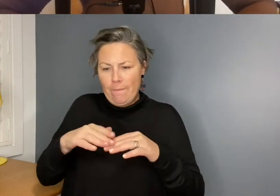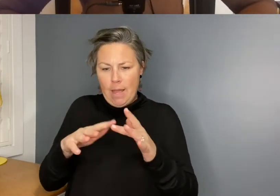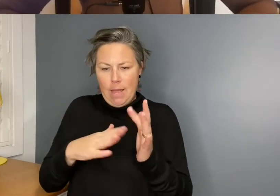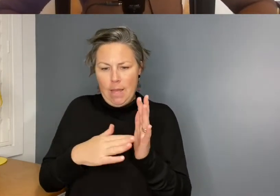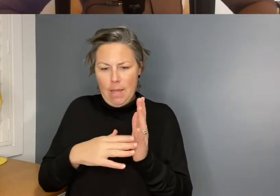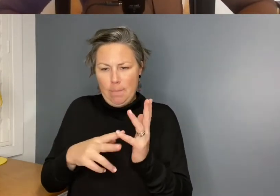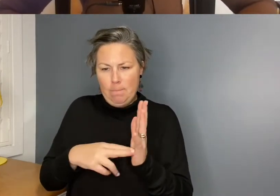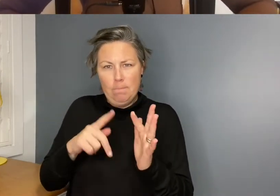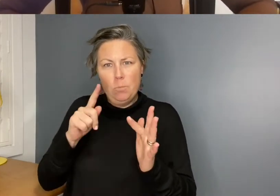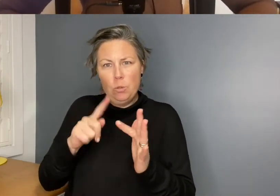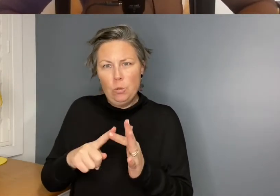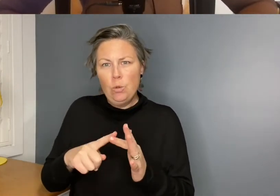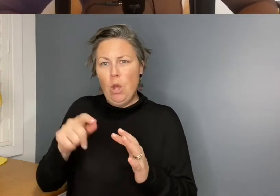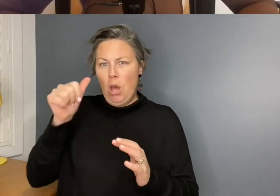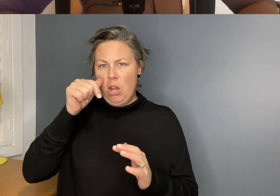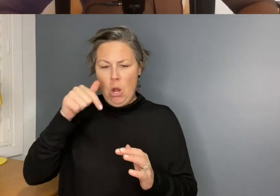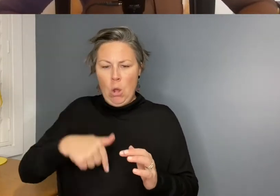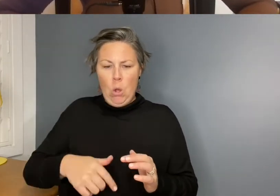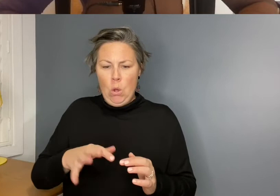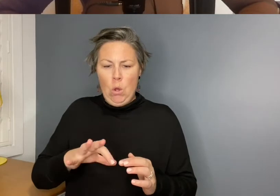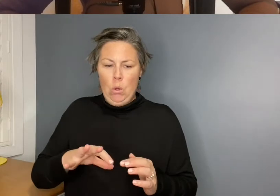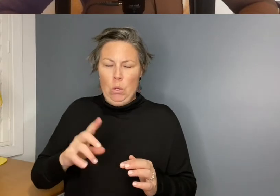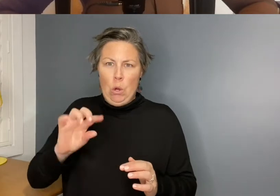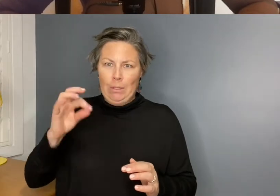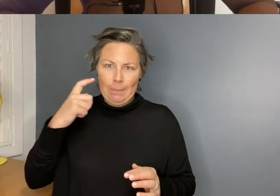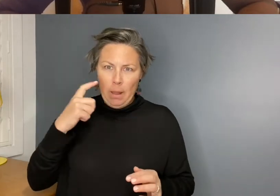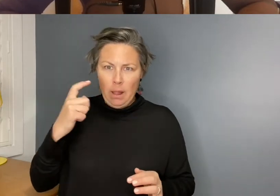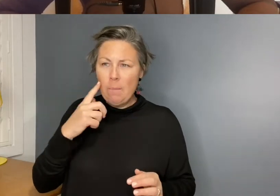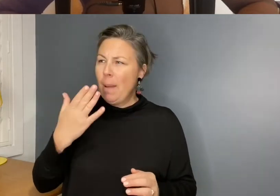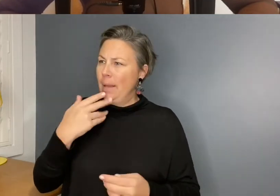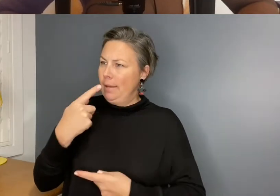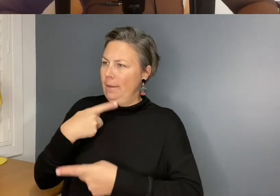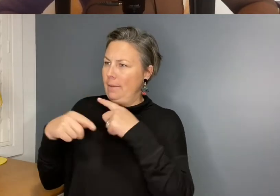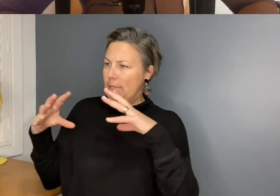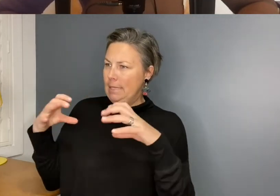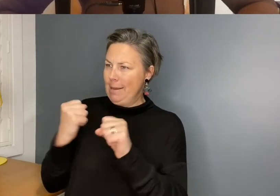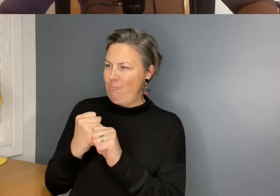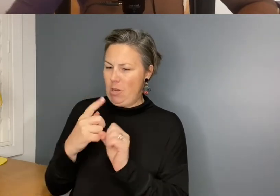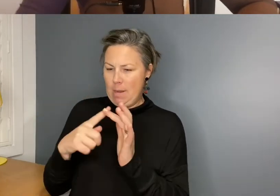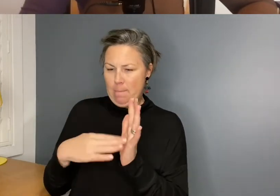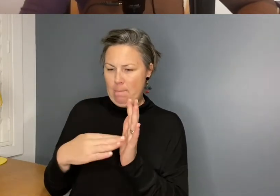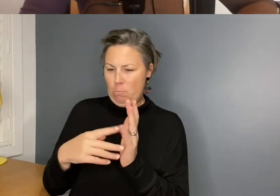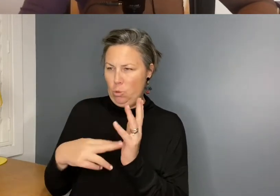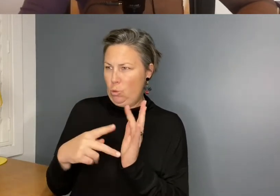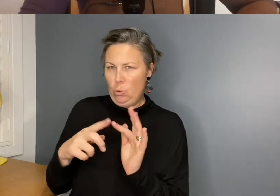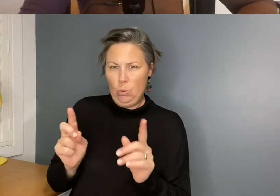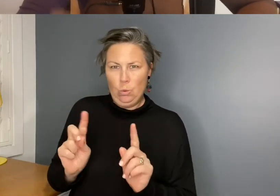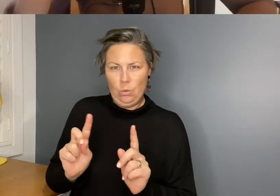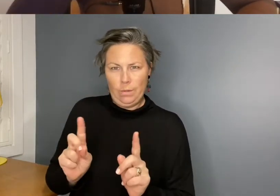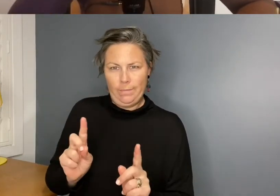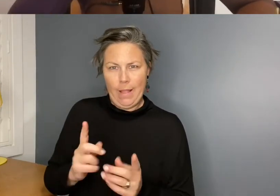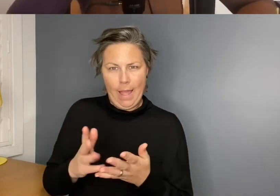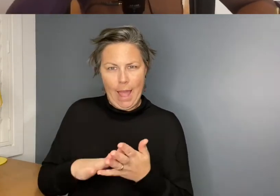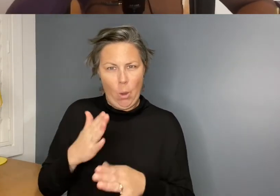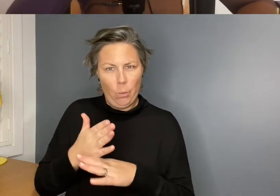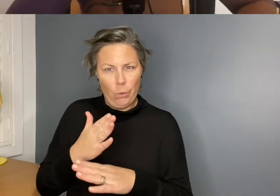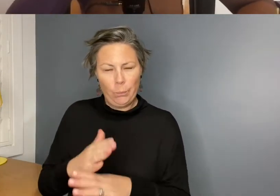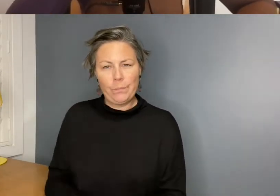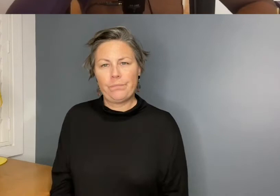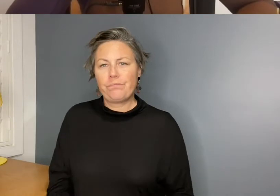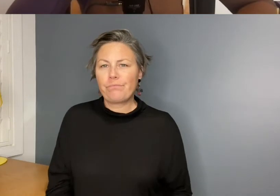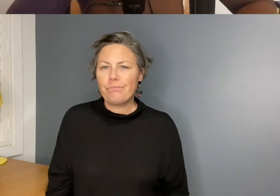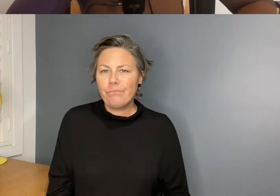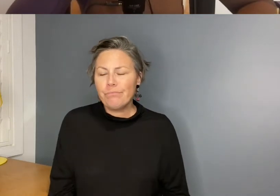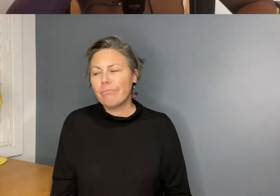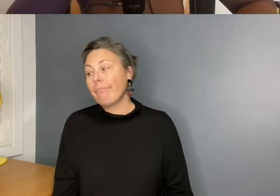systems? Obviously, they're very complex, but give us an overview about how they work. Well, that's a big question. It's really interesting